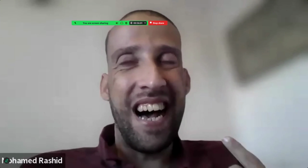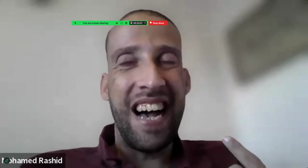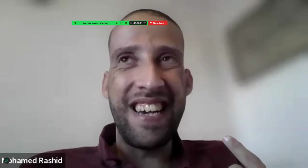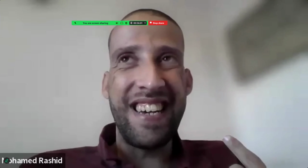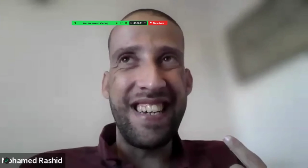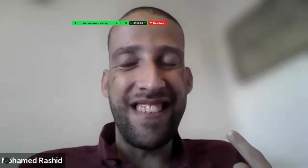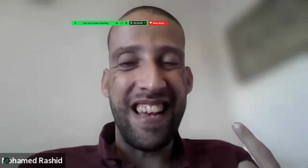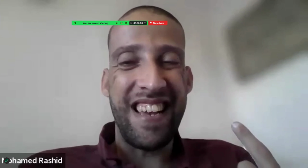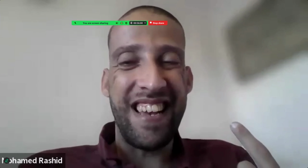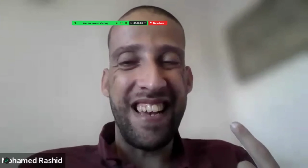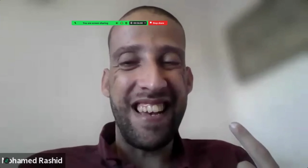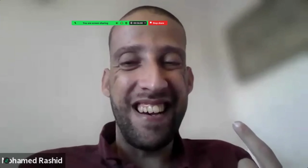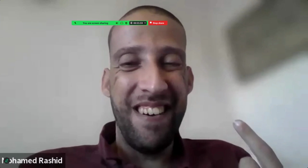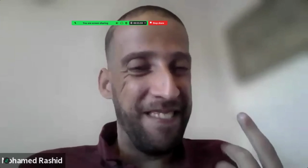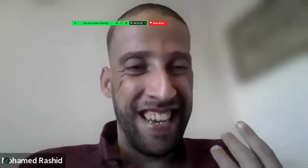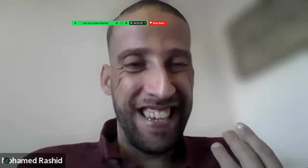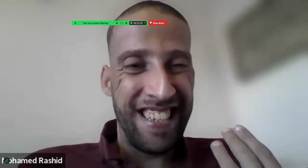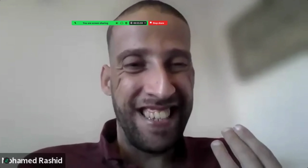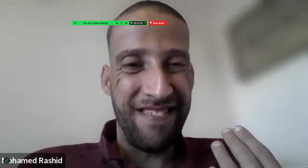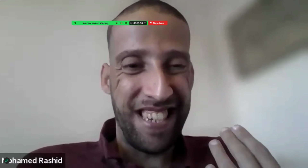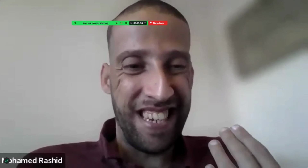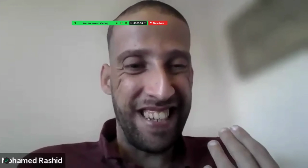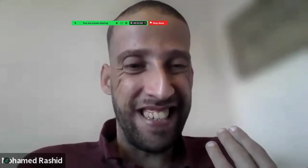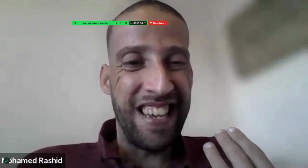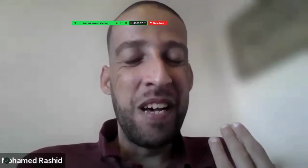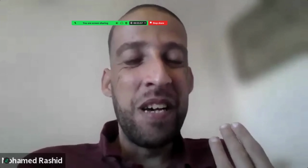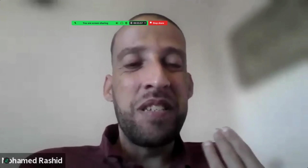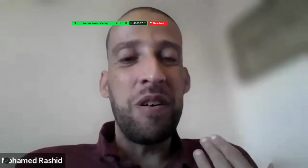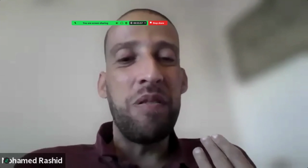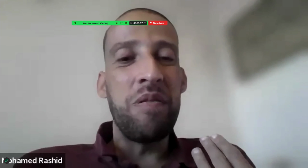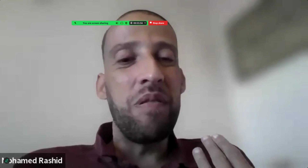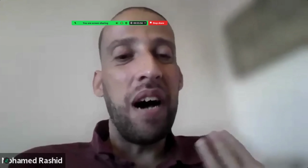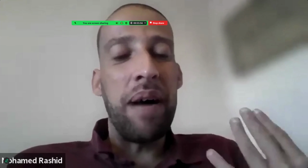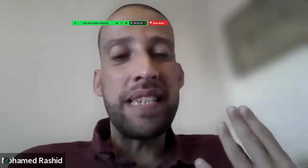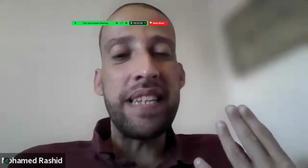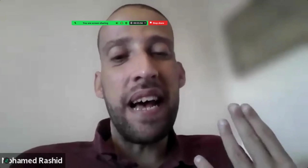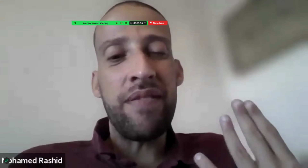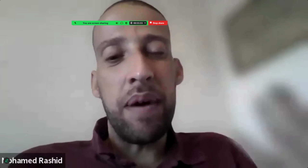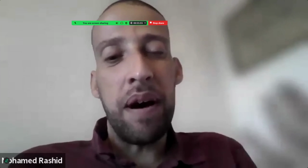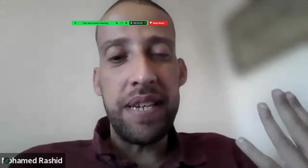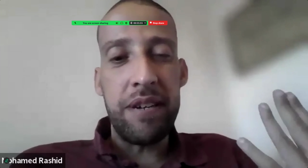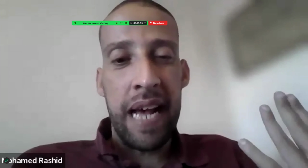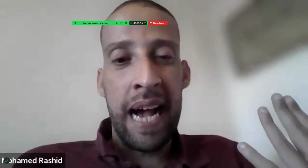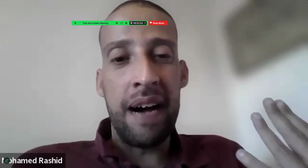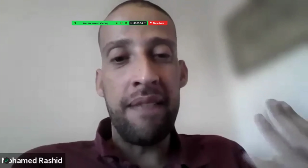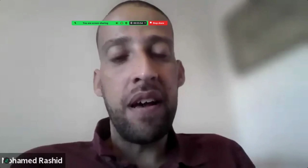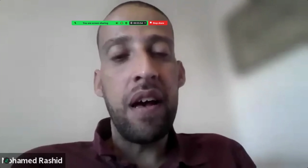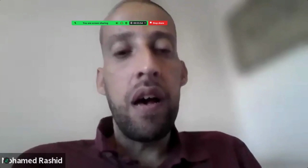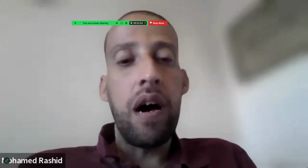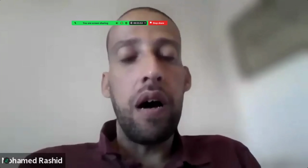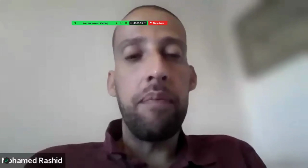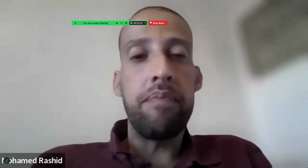And I was like, okay, this is ridiculous. So I did that for about a year and a